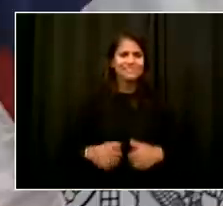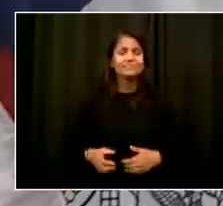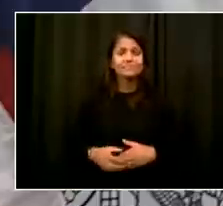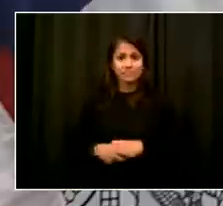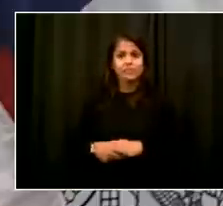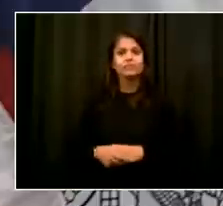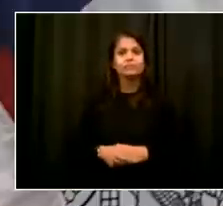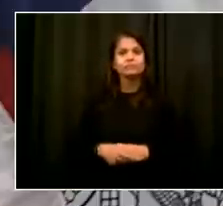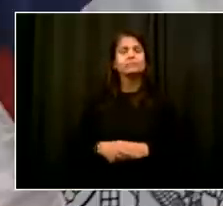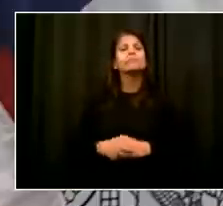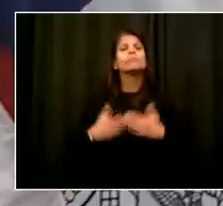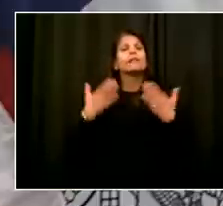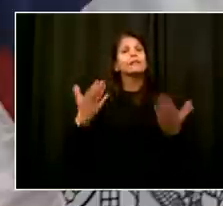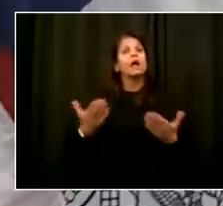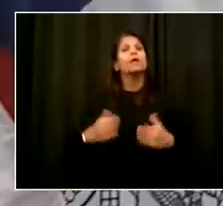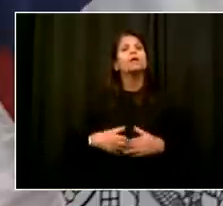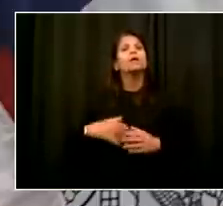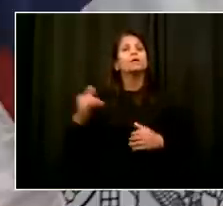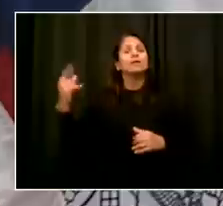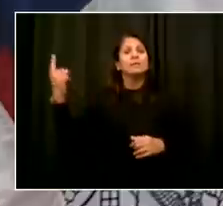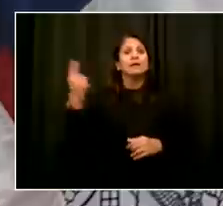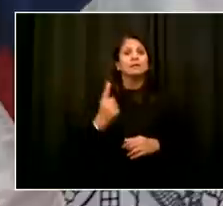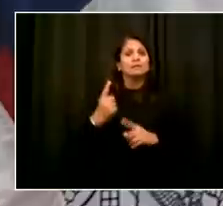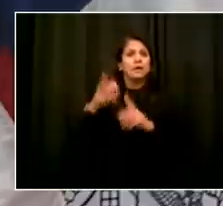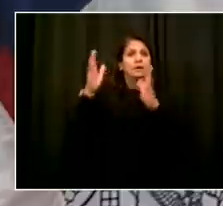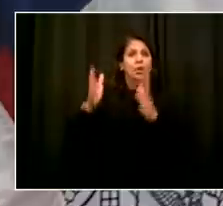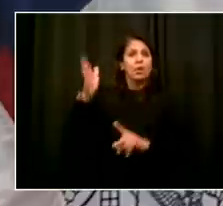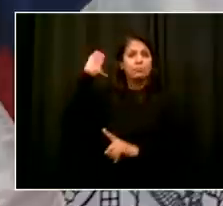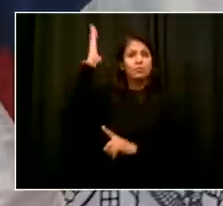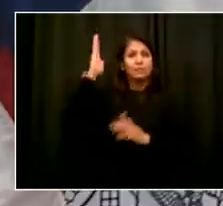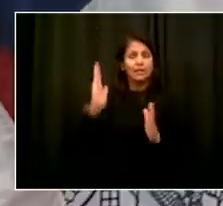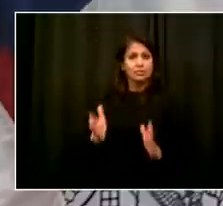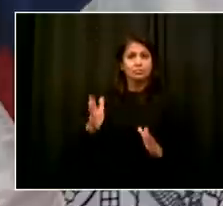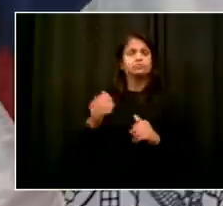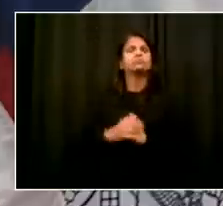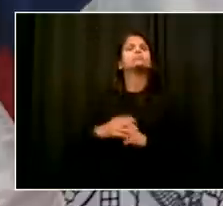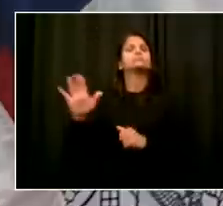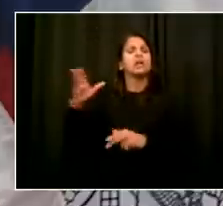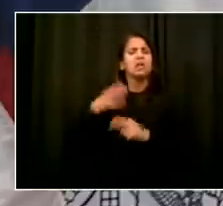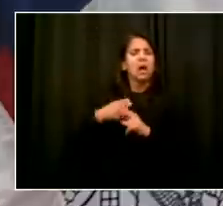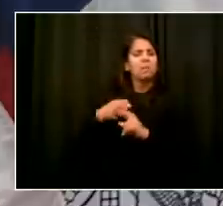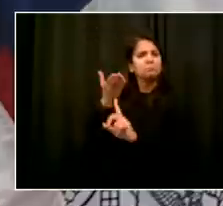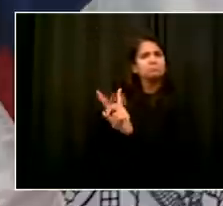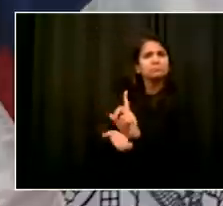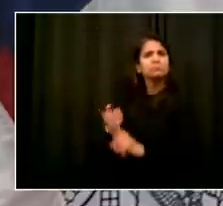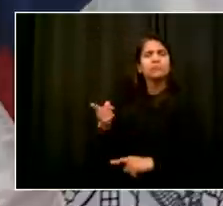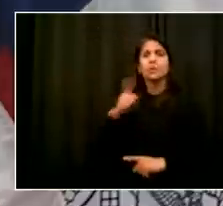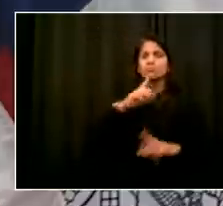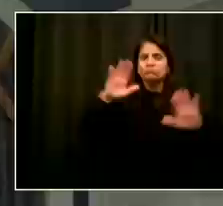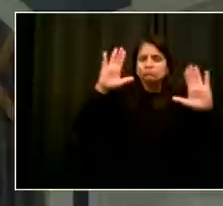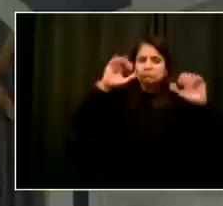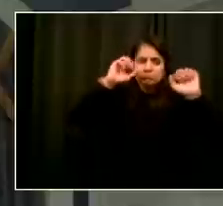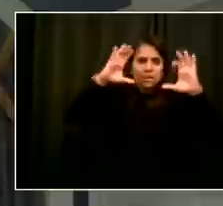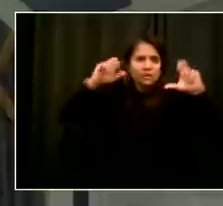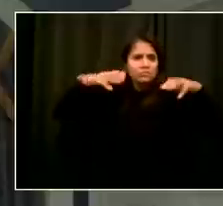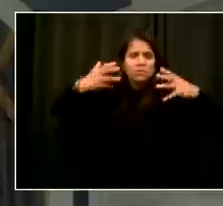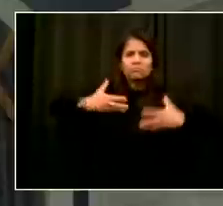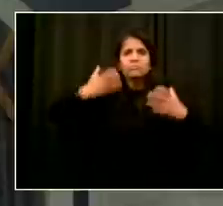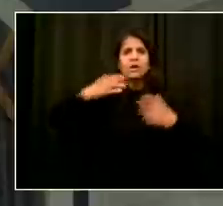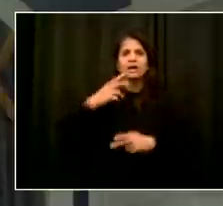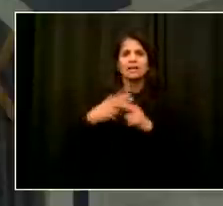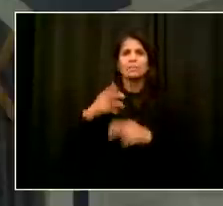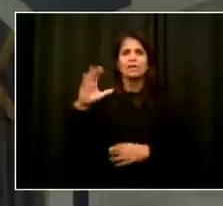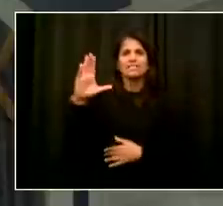who we depend on. They don't get the credit they deserve, but we depend on them every day. The president and CEO of the New York Blood Center, Dr. Christopher